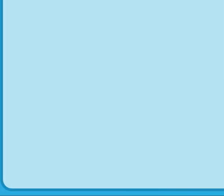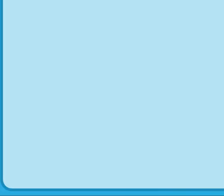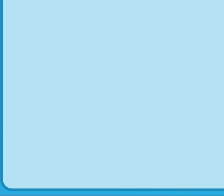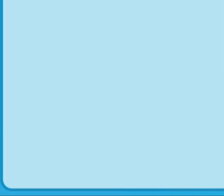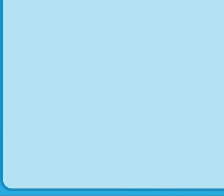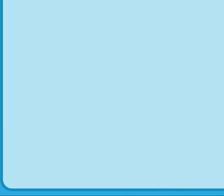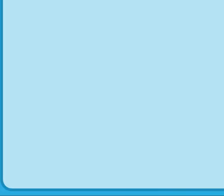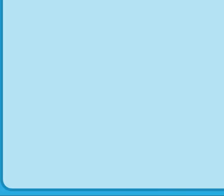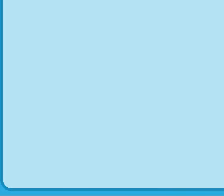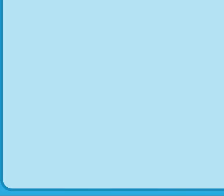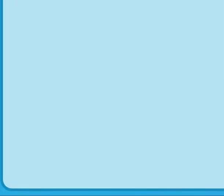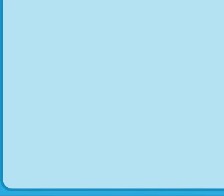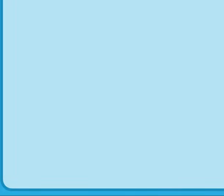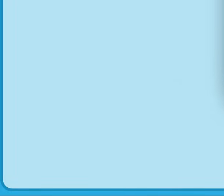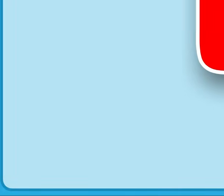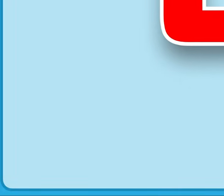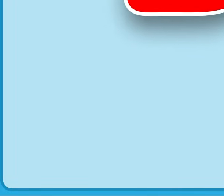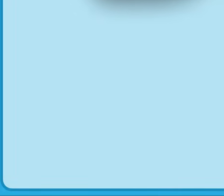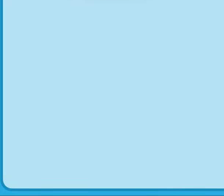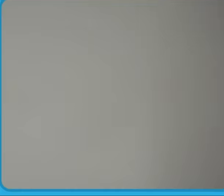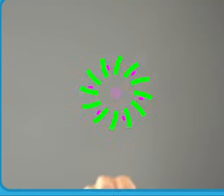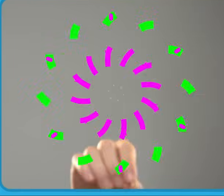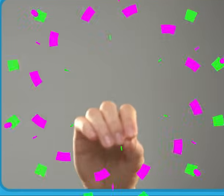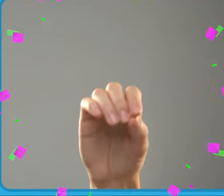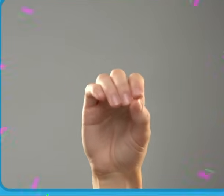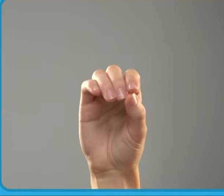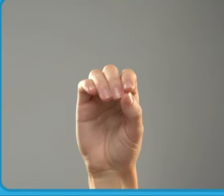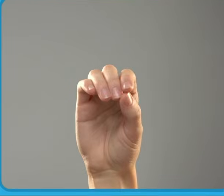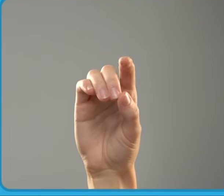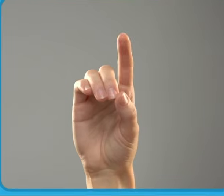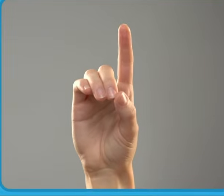The letter D.